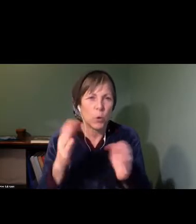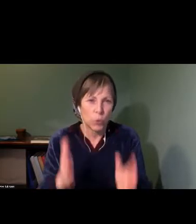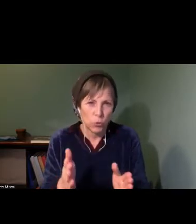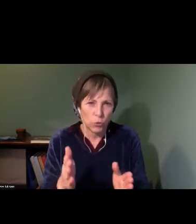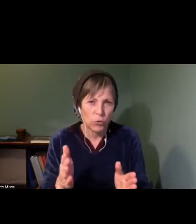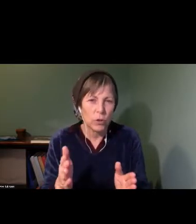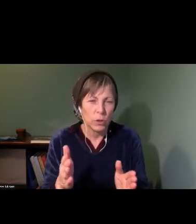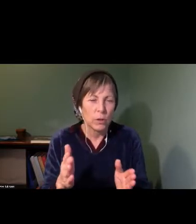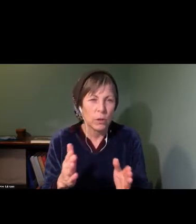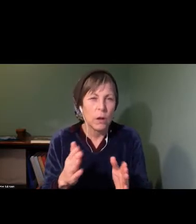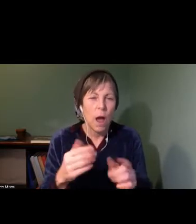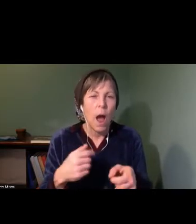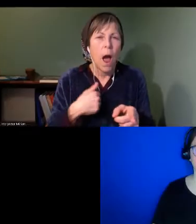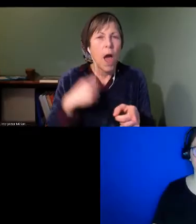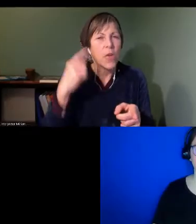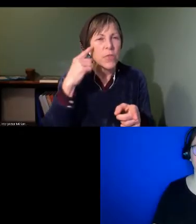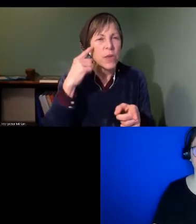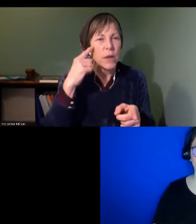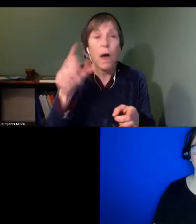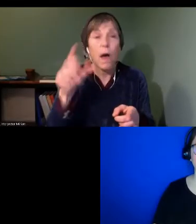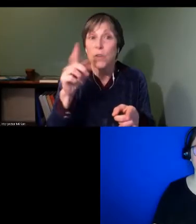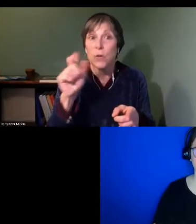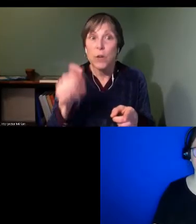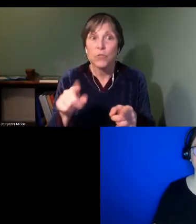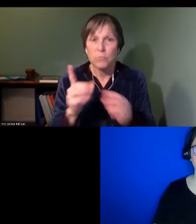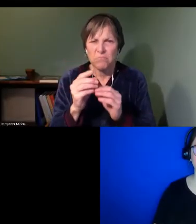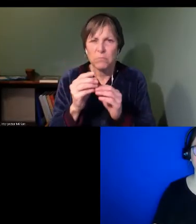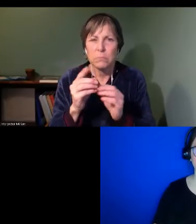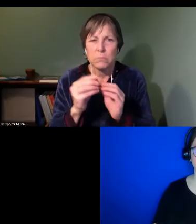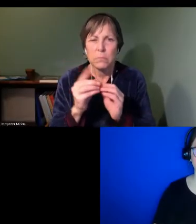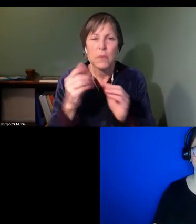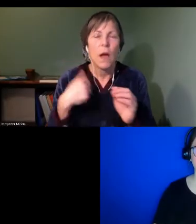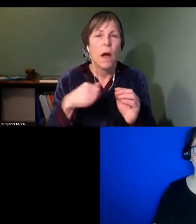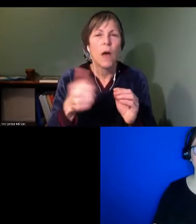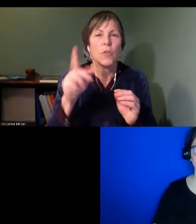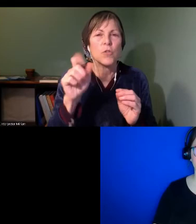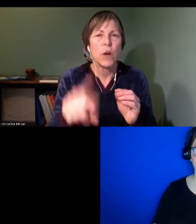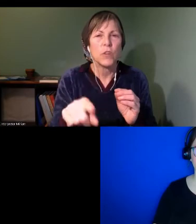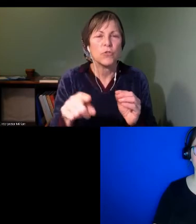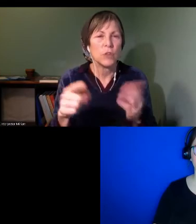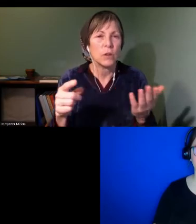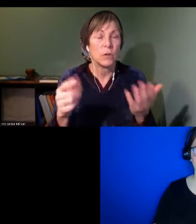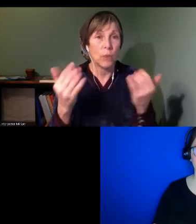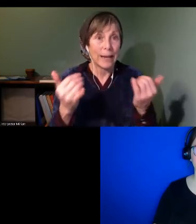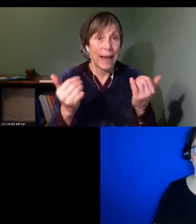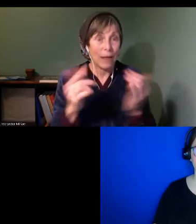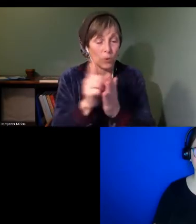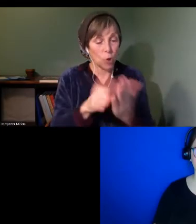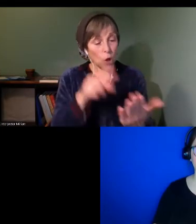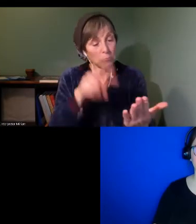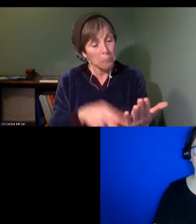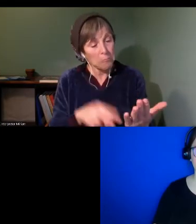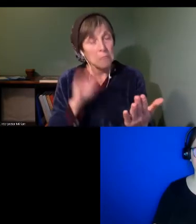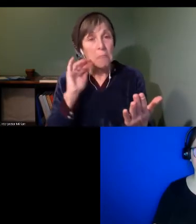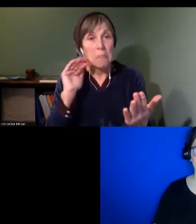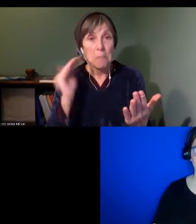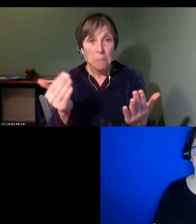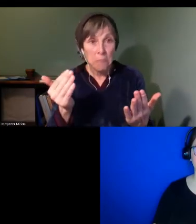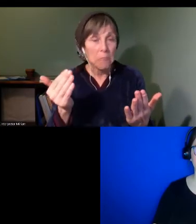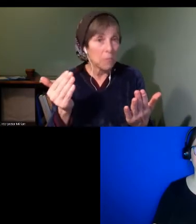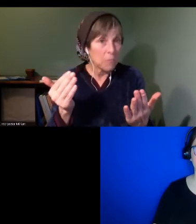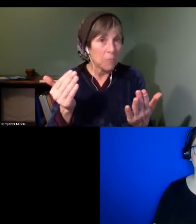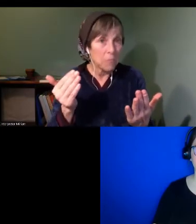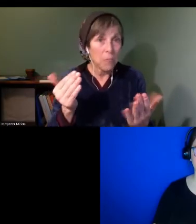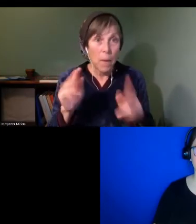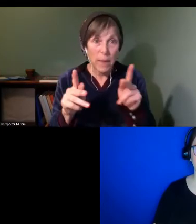uh another question I have is uh the law is written right now for people who have a uh who are either